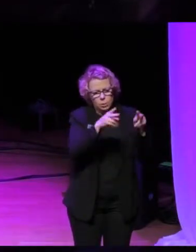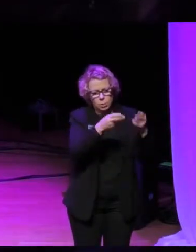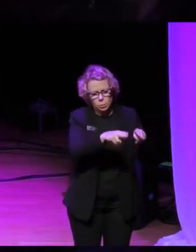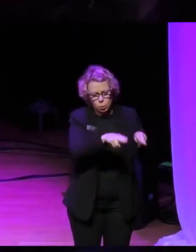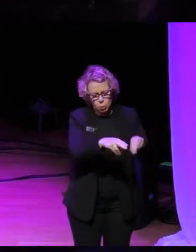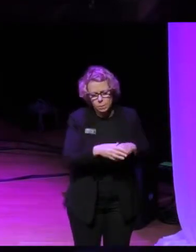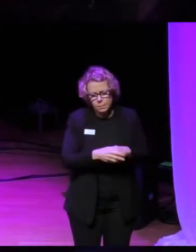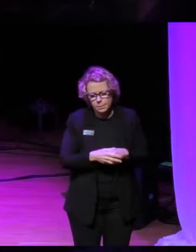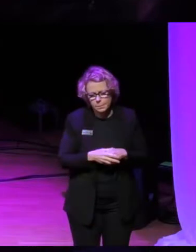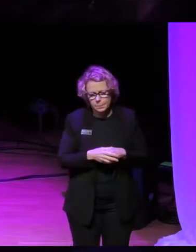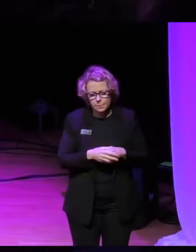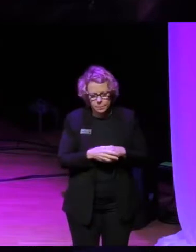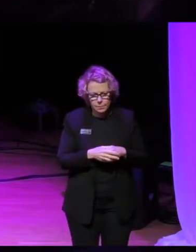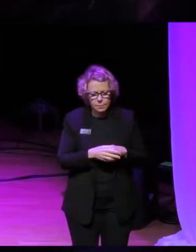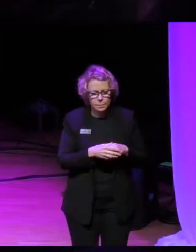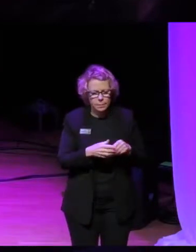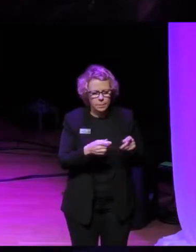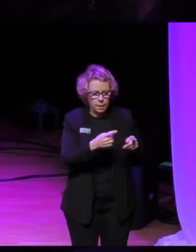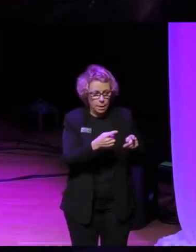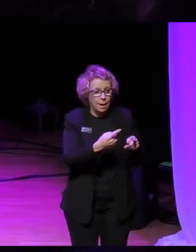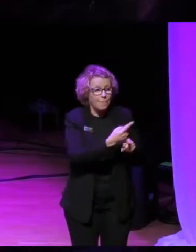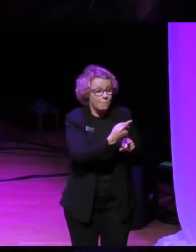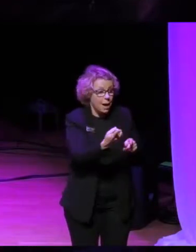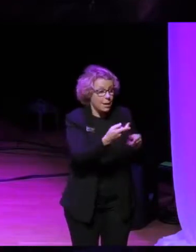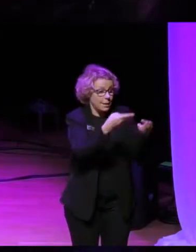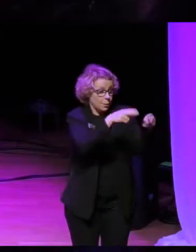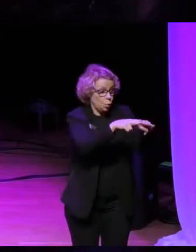meaning every active judge on that court,